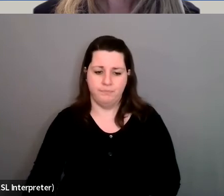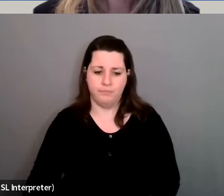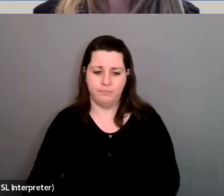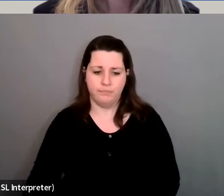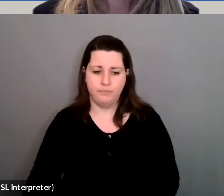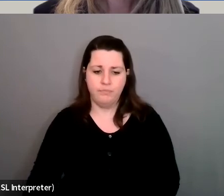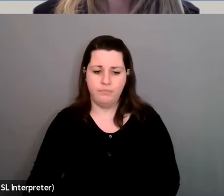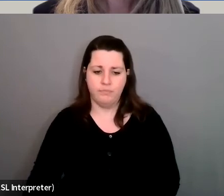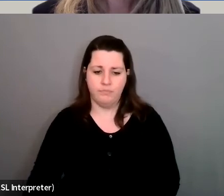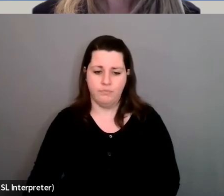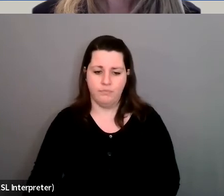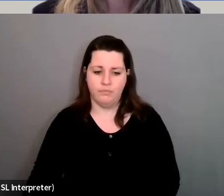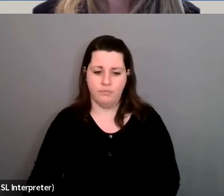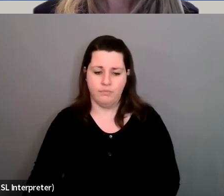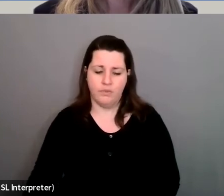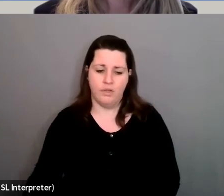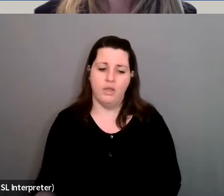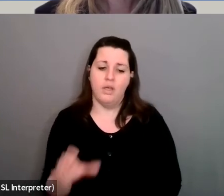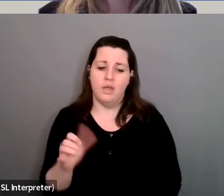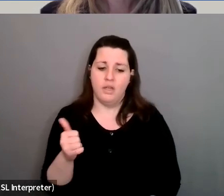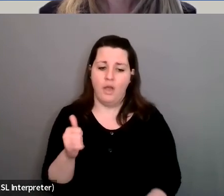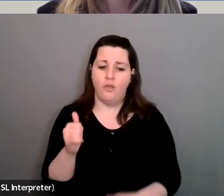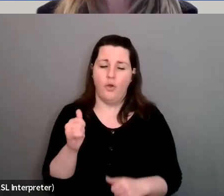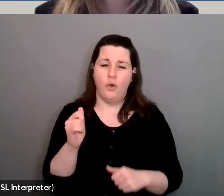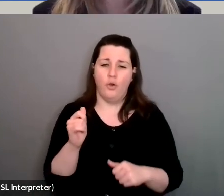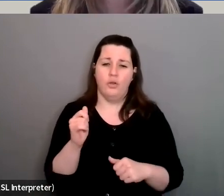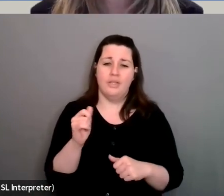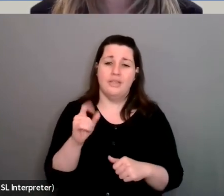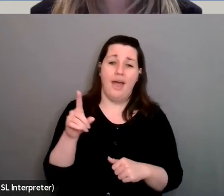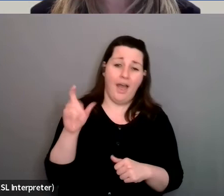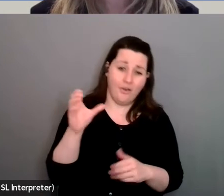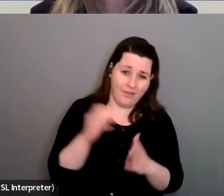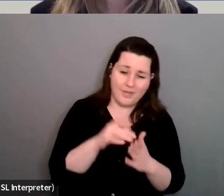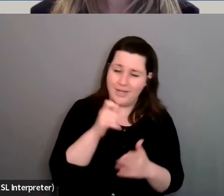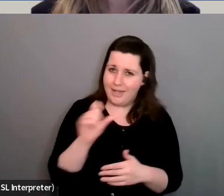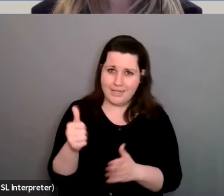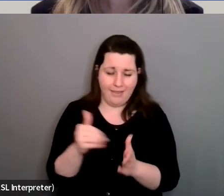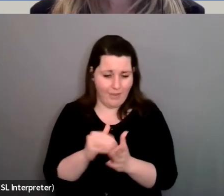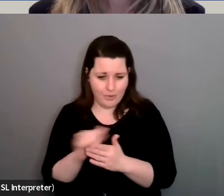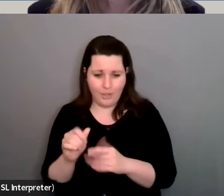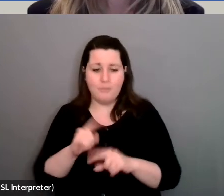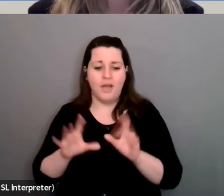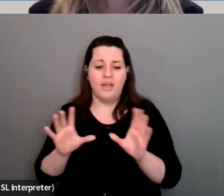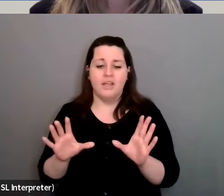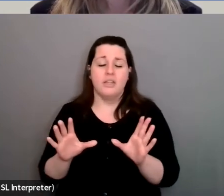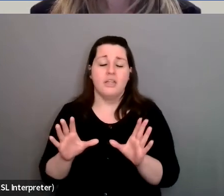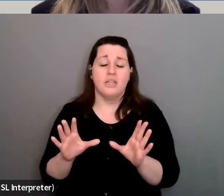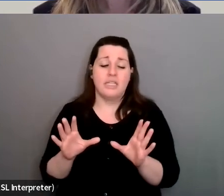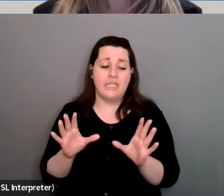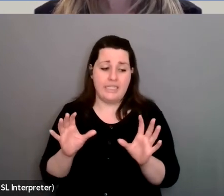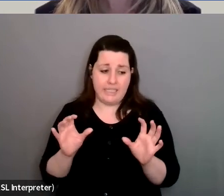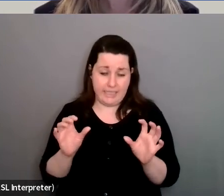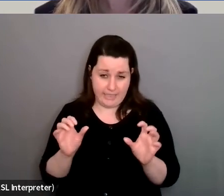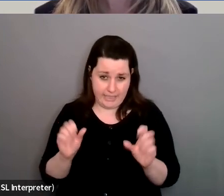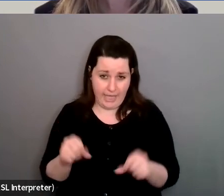Okay, so just another clarifying question on the 100,000, not the 10,000 that I talked about earlier, but can you go